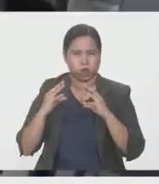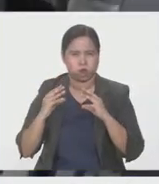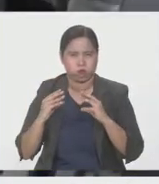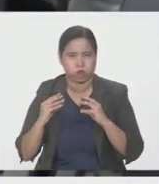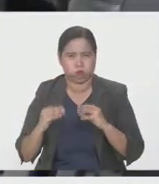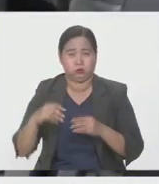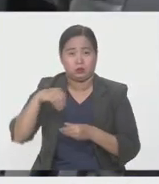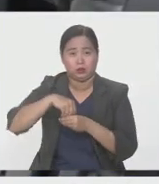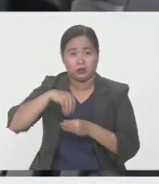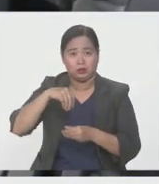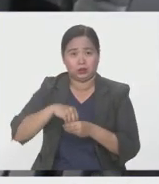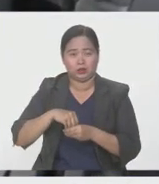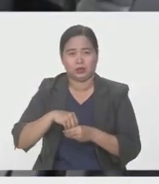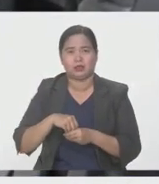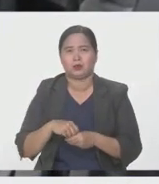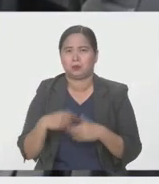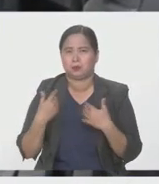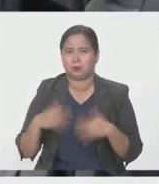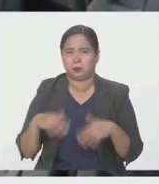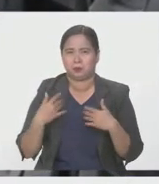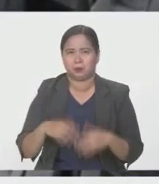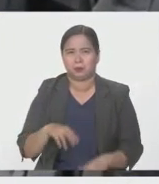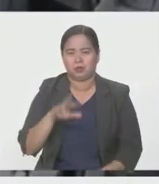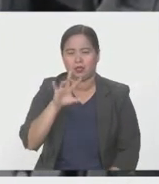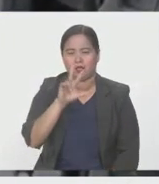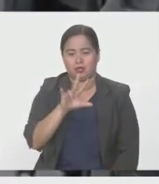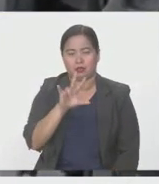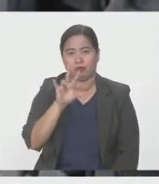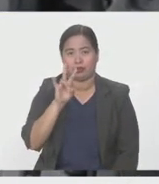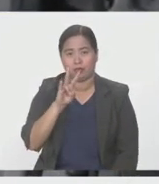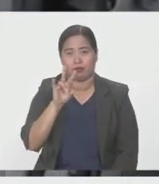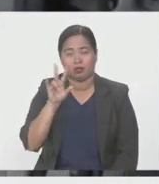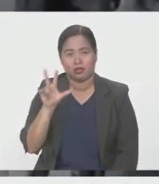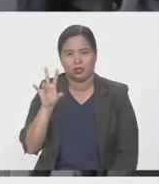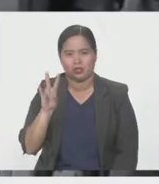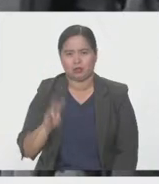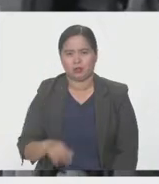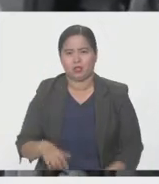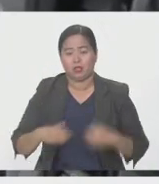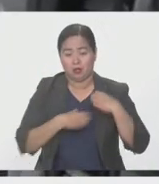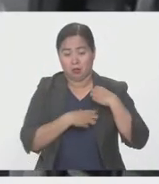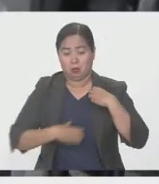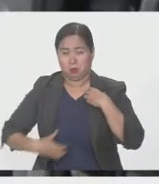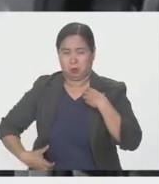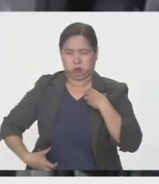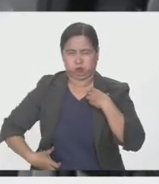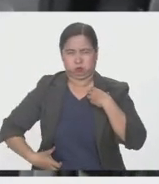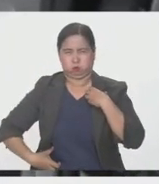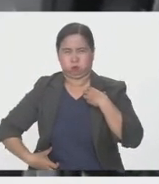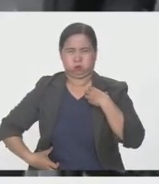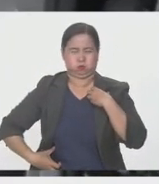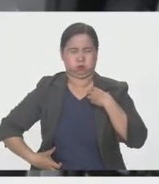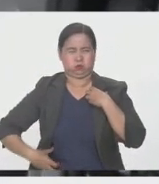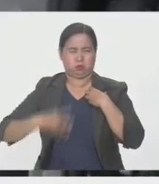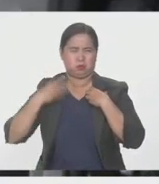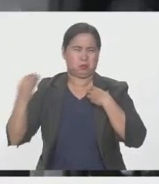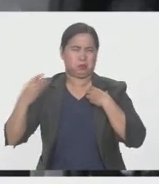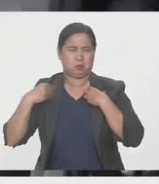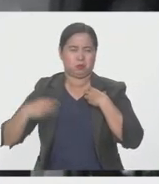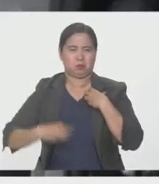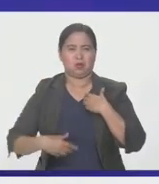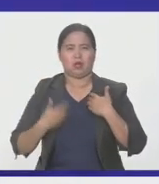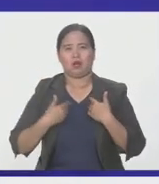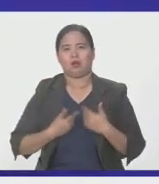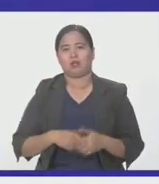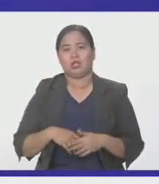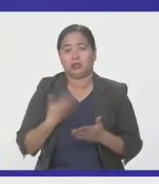inside the cabin of the Boeing 737 MAX 9 jet. Tran's seatbelt saved him as air rushed out of the hole, causing the loss of